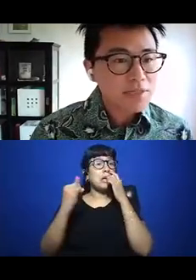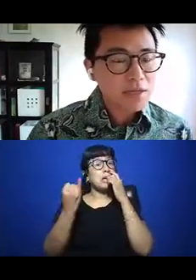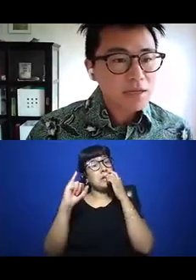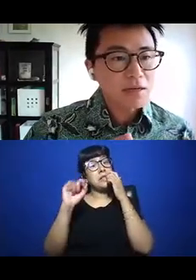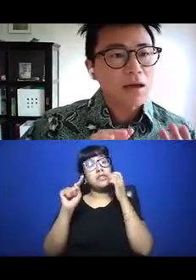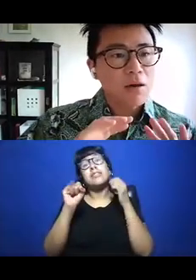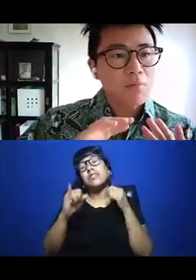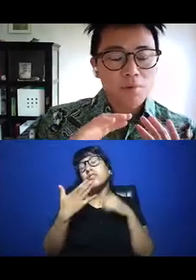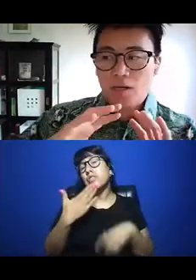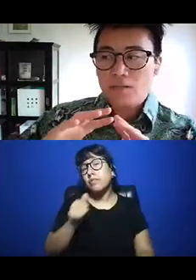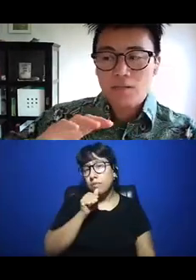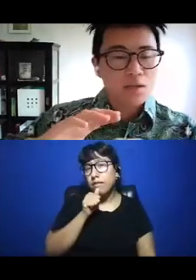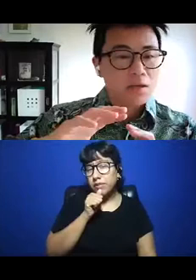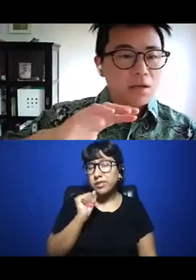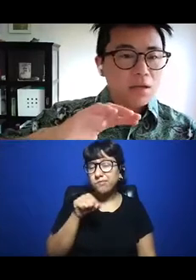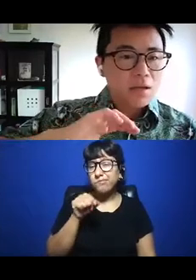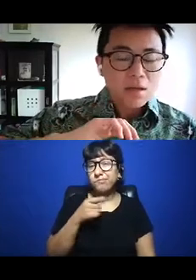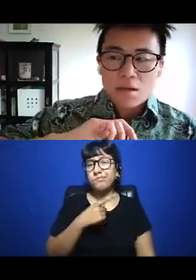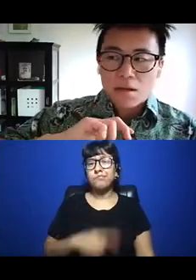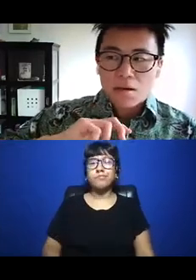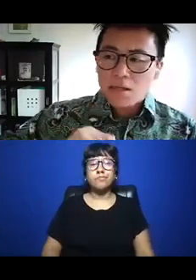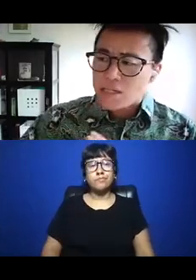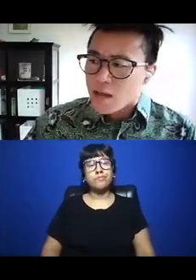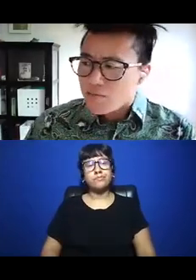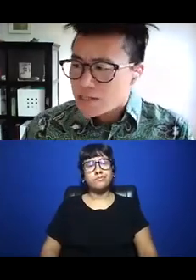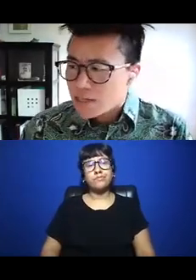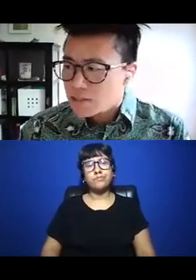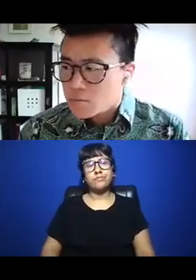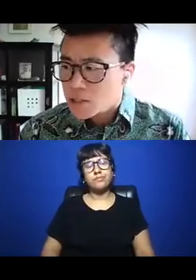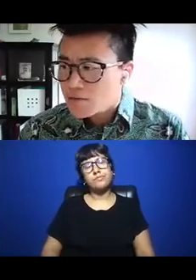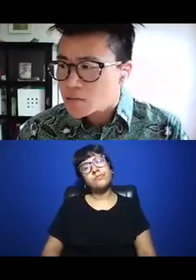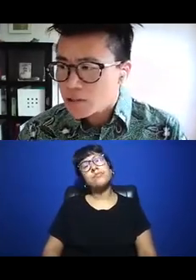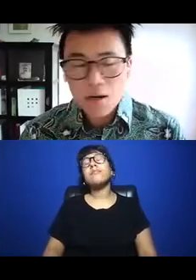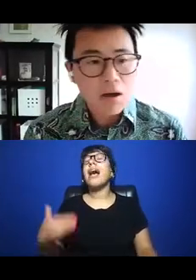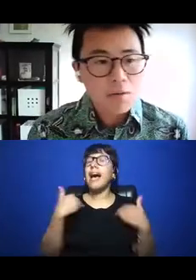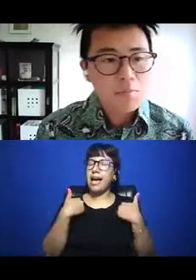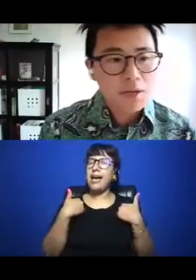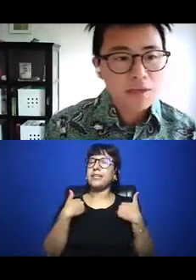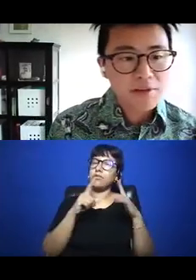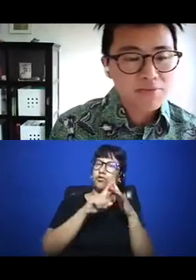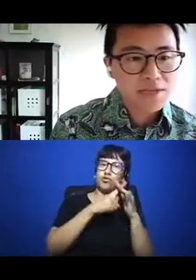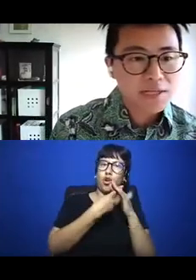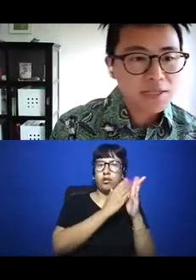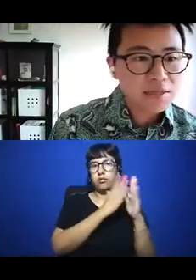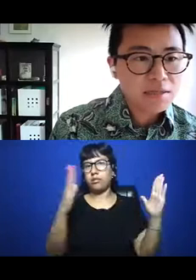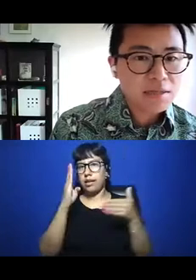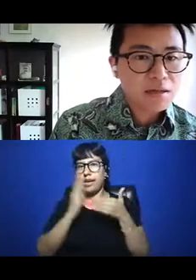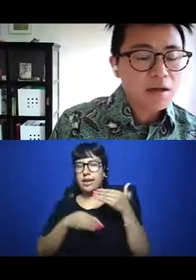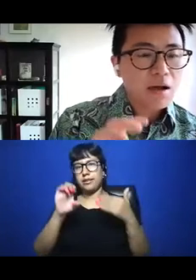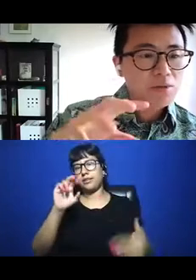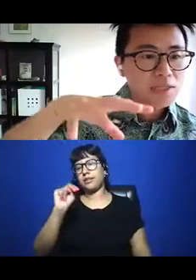for privacy because it does have end-to-end encryption if you turn it on, but even if it